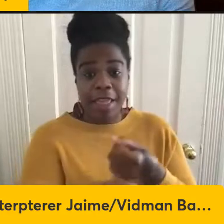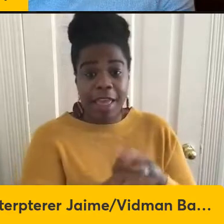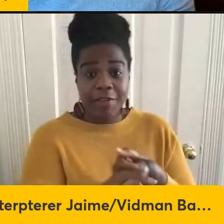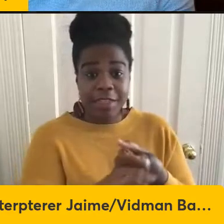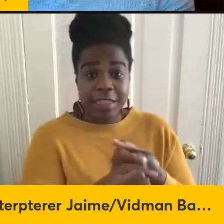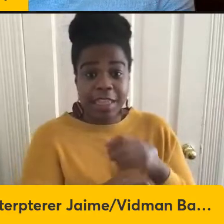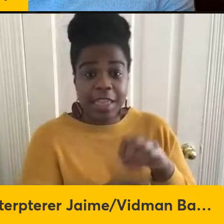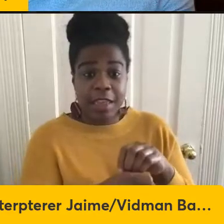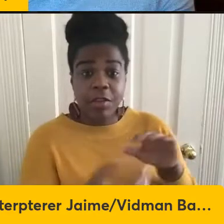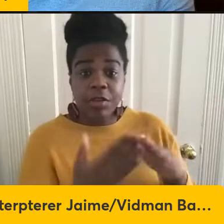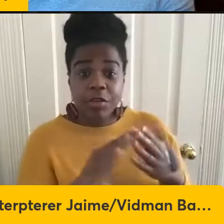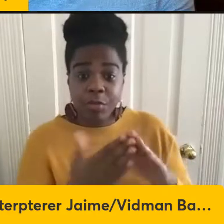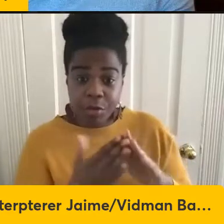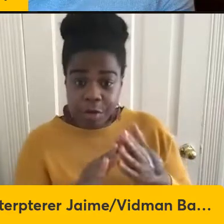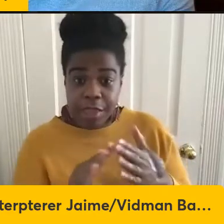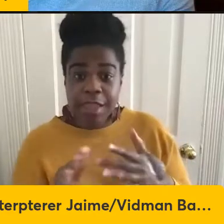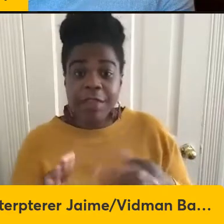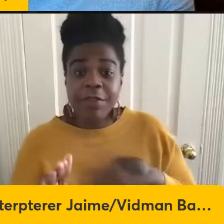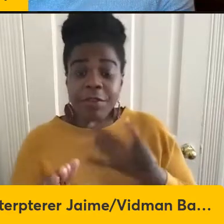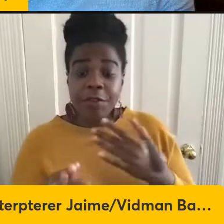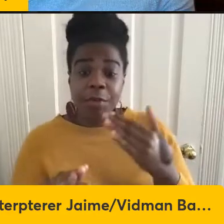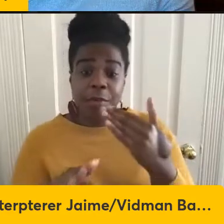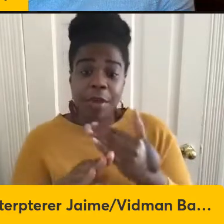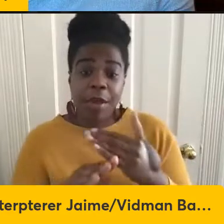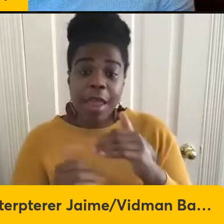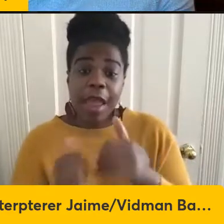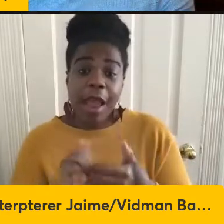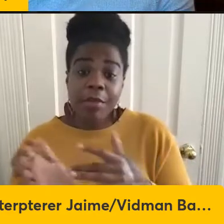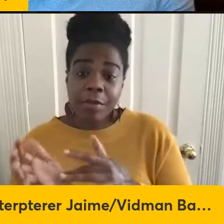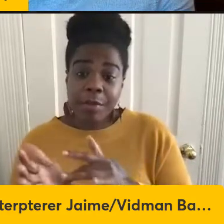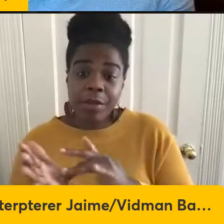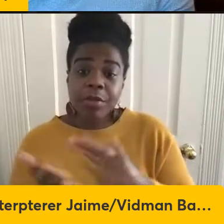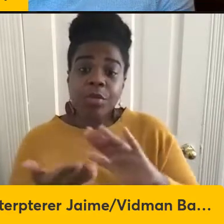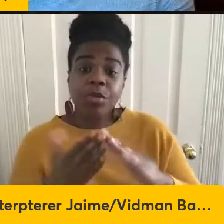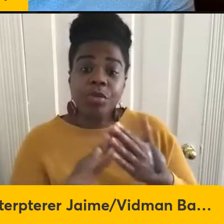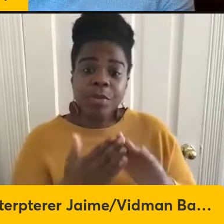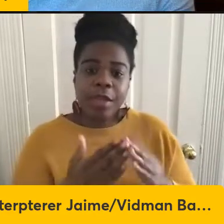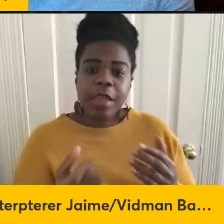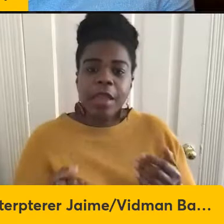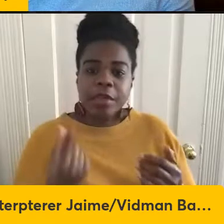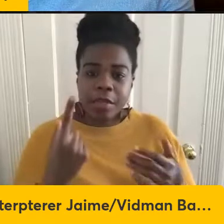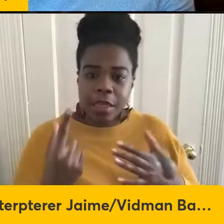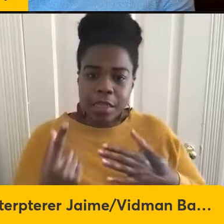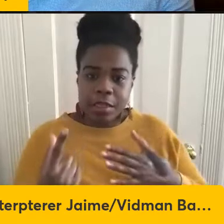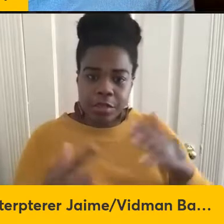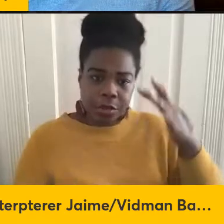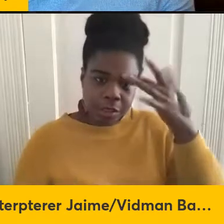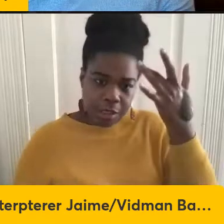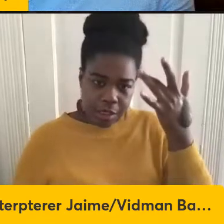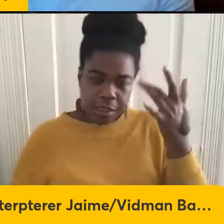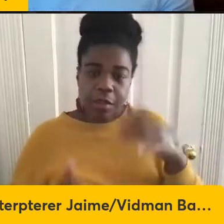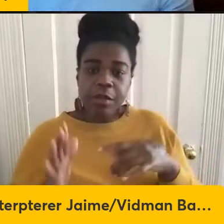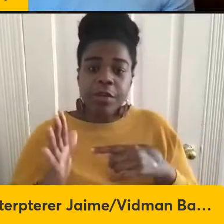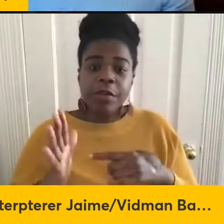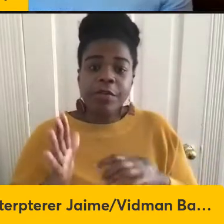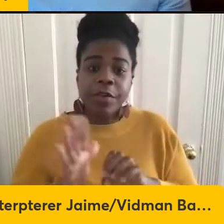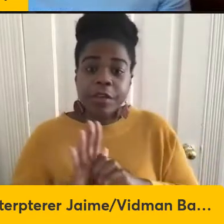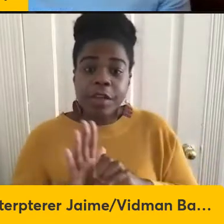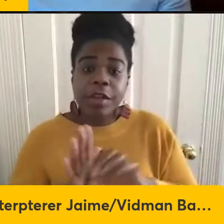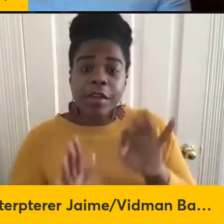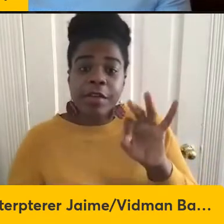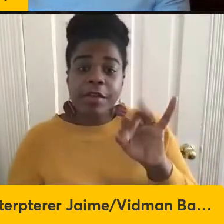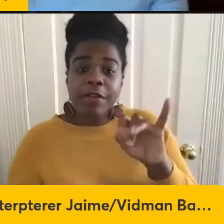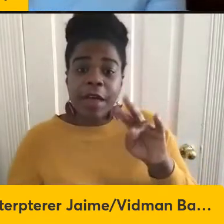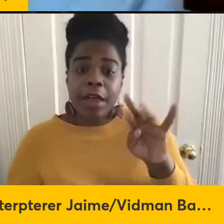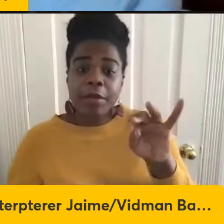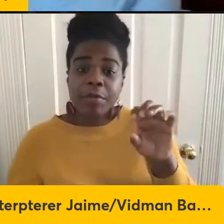community. If you feel like there's barriers in how the medical community understands your condition, like, for example, like fibromyalgia is